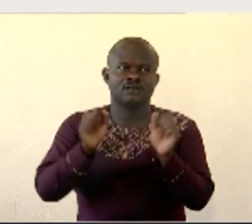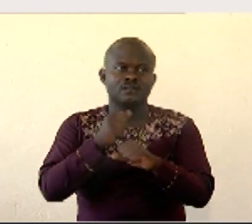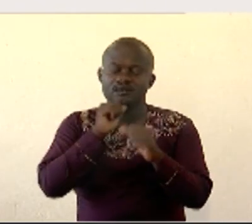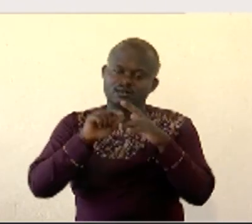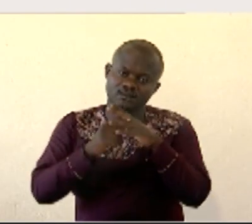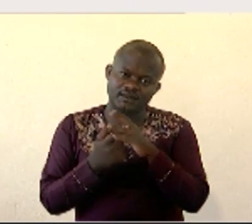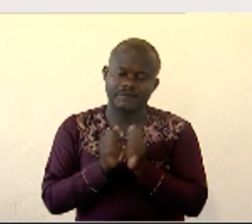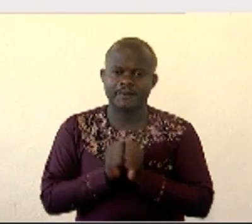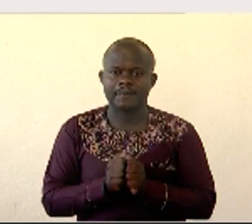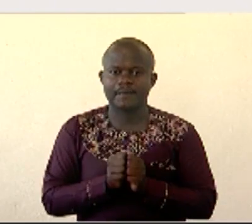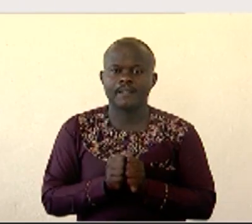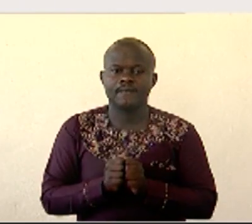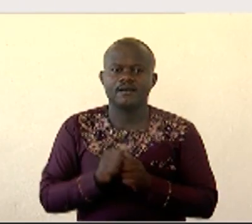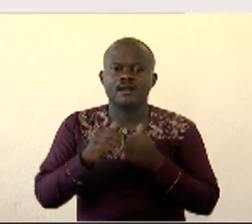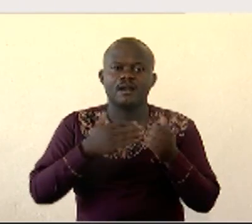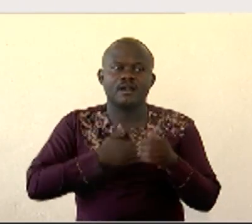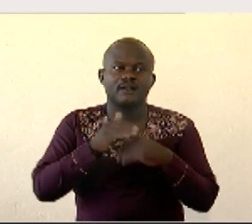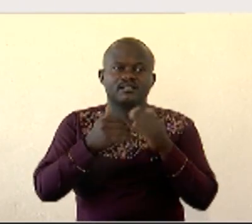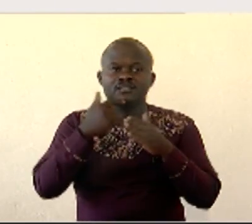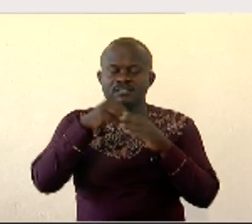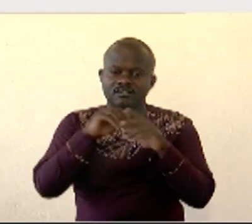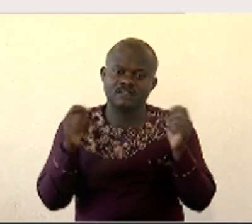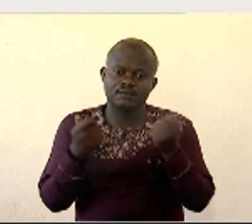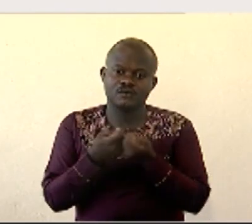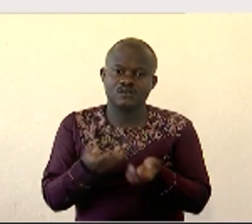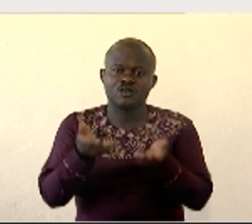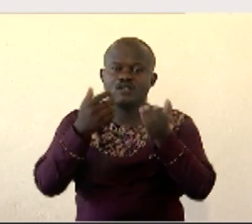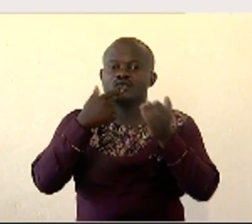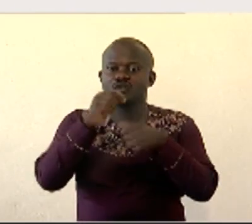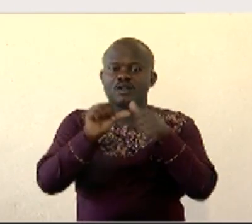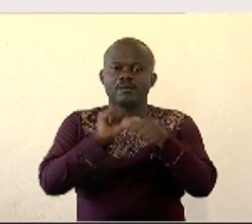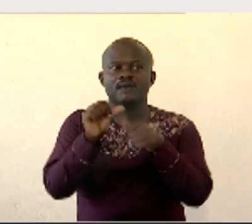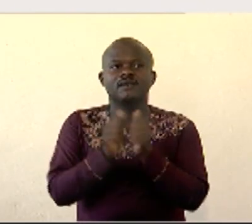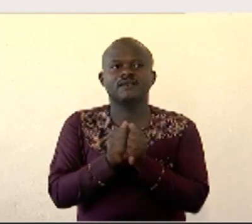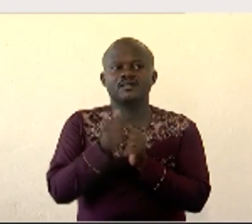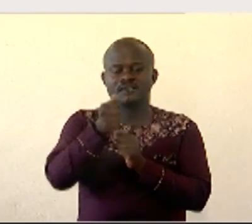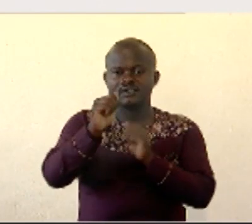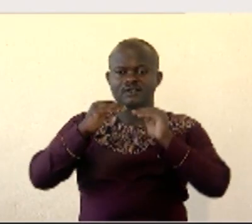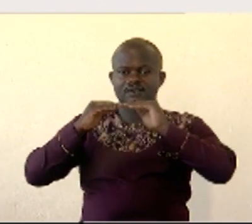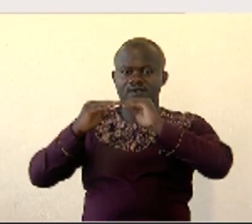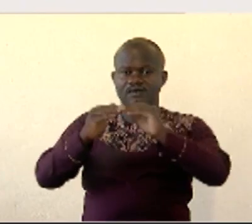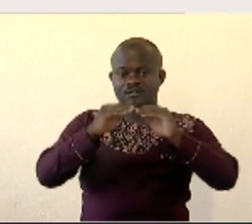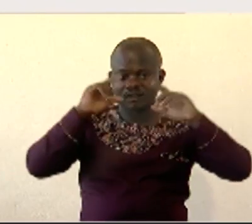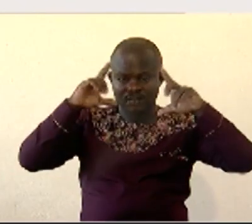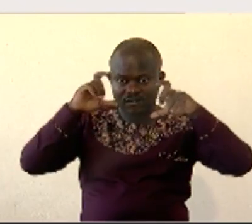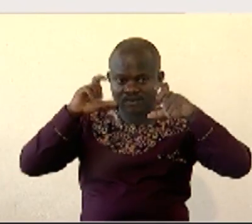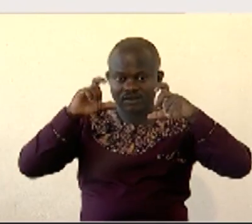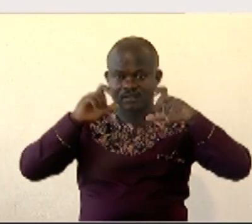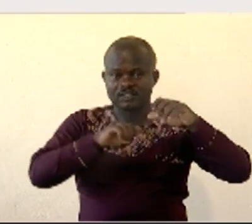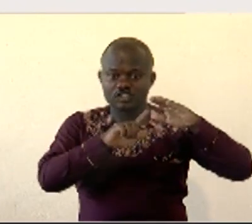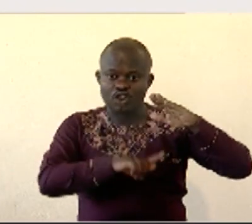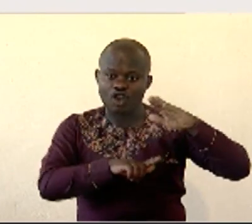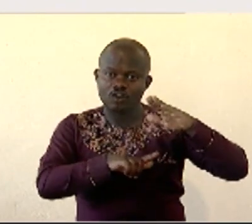stationary. I can say this in terms of growth, we can talk about this is, the rate of photosynthesis is very slow. As light